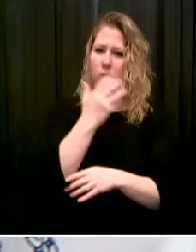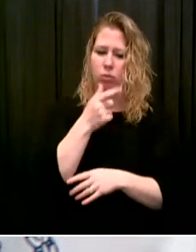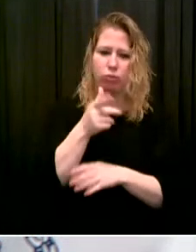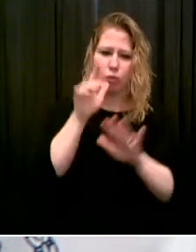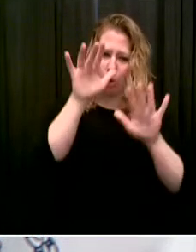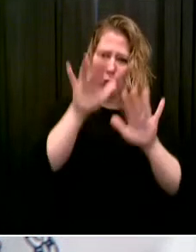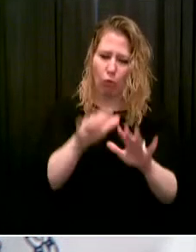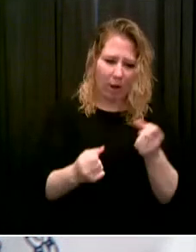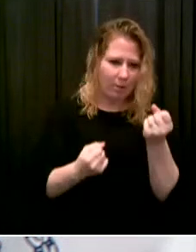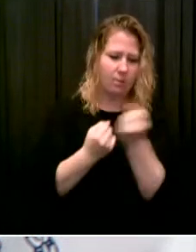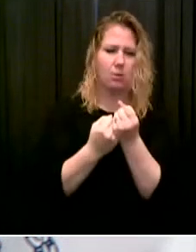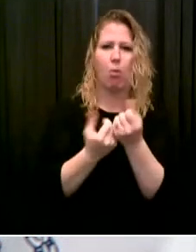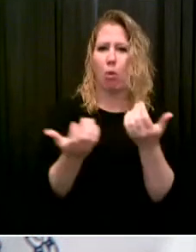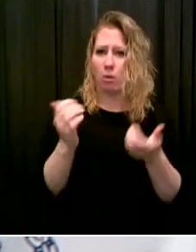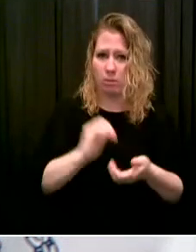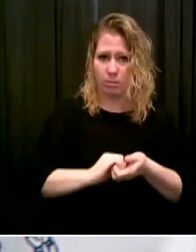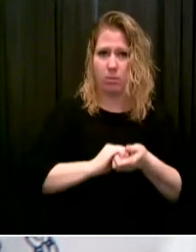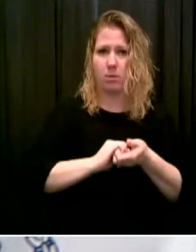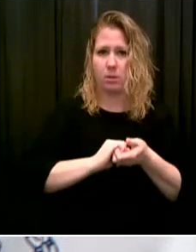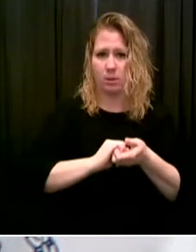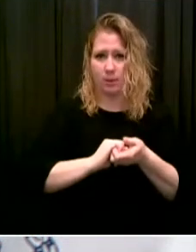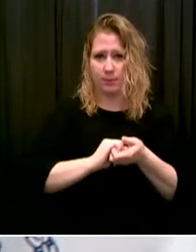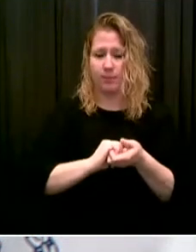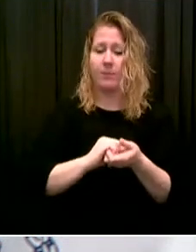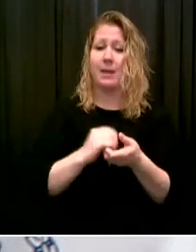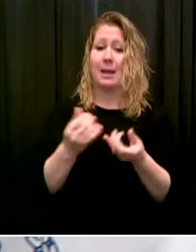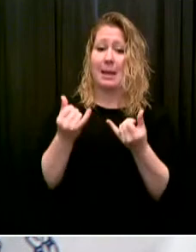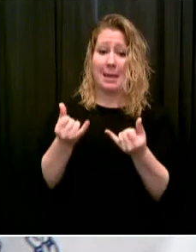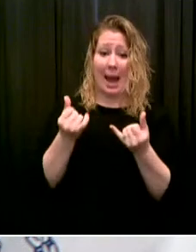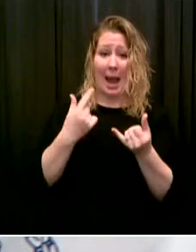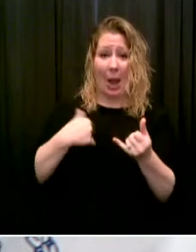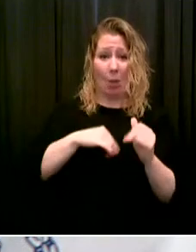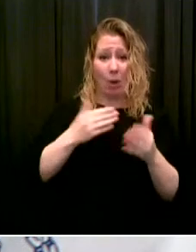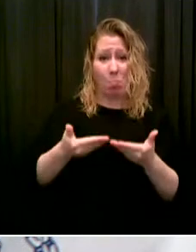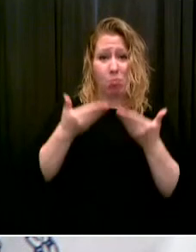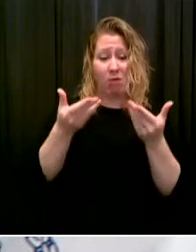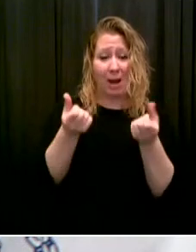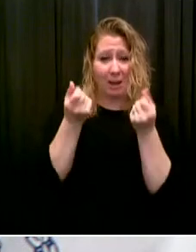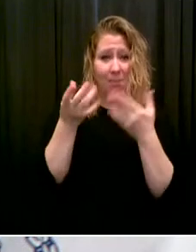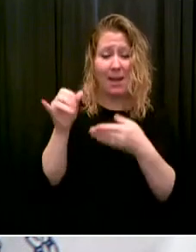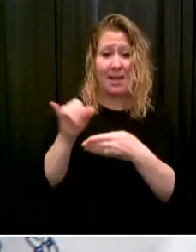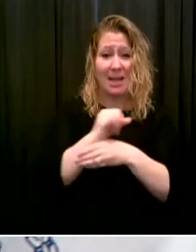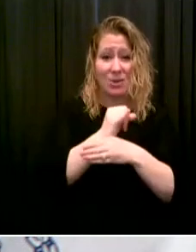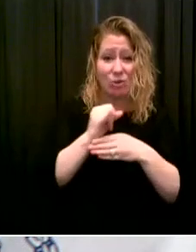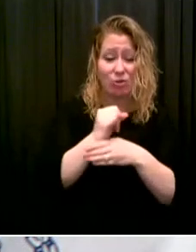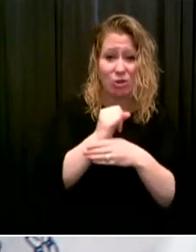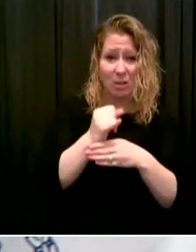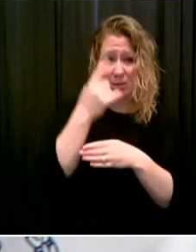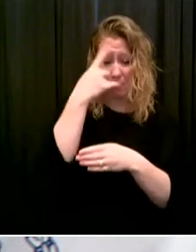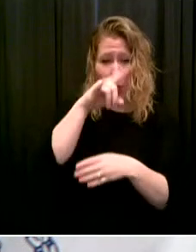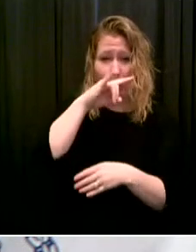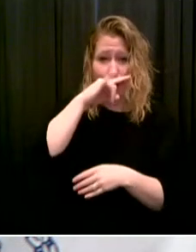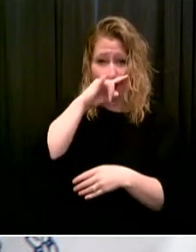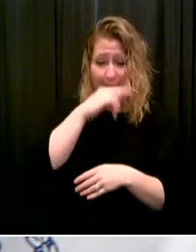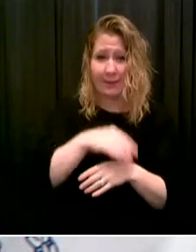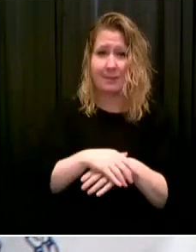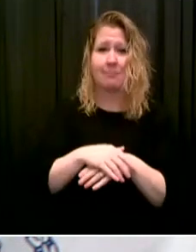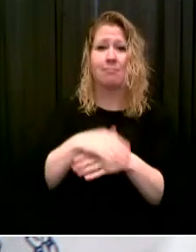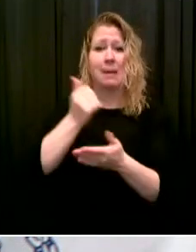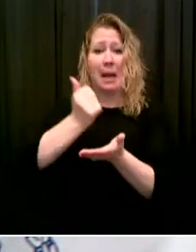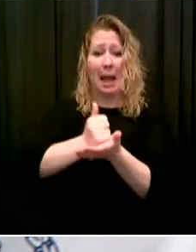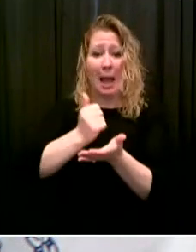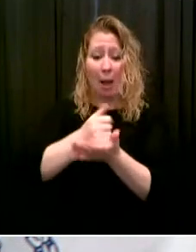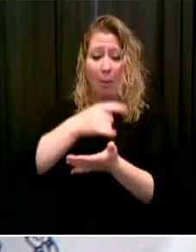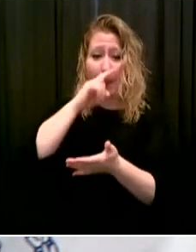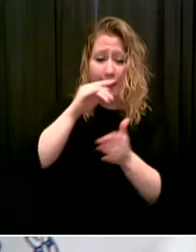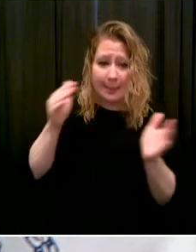us. The amount of internships that we're providing, working with the Police Foundation and steering kids toward private-public partnerships